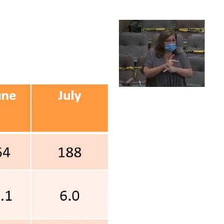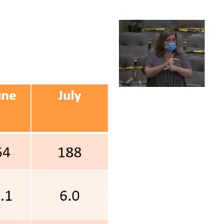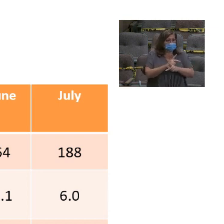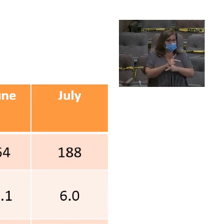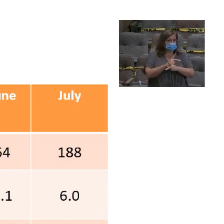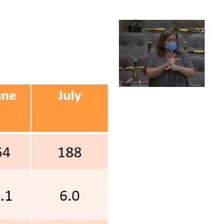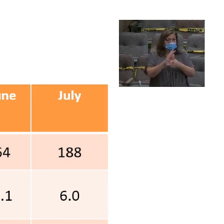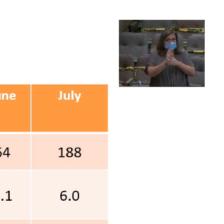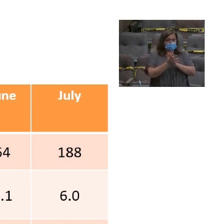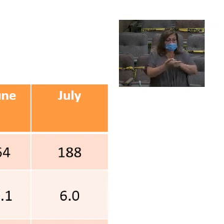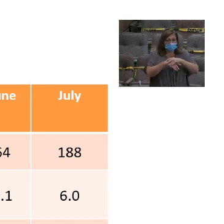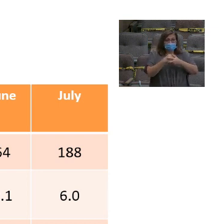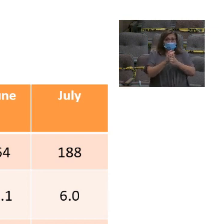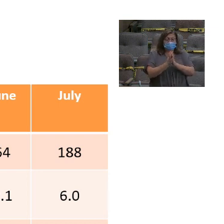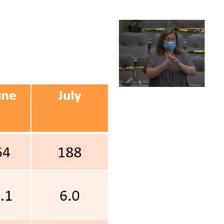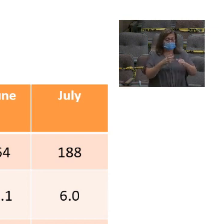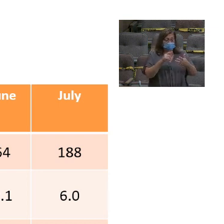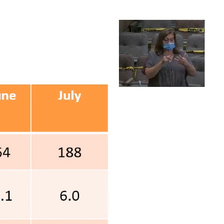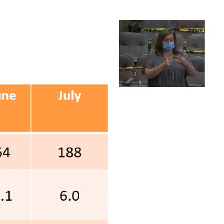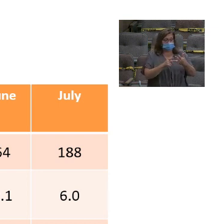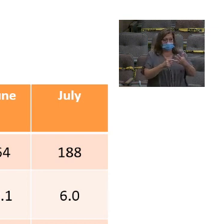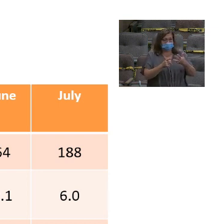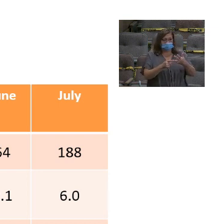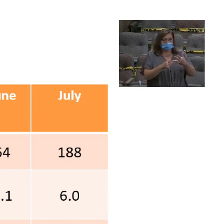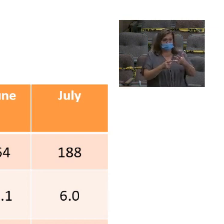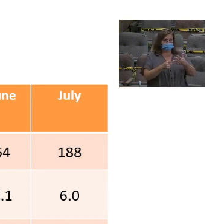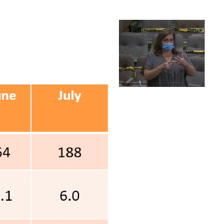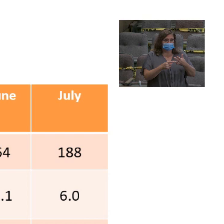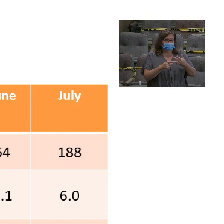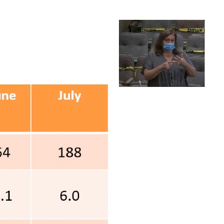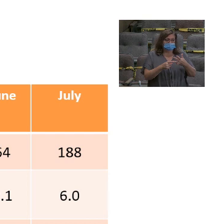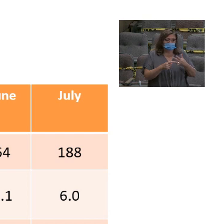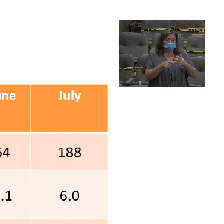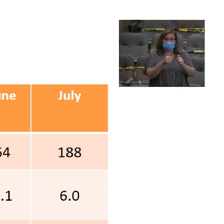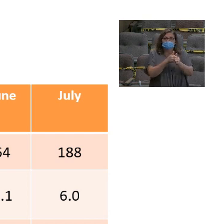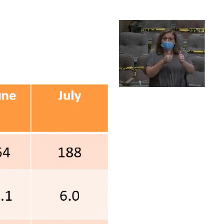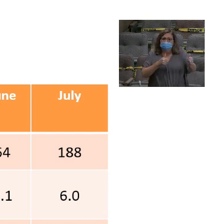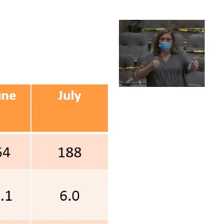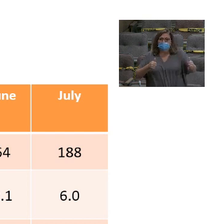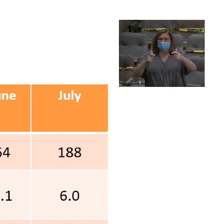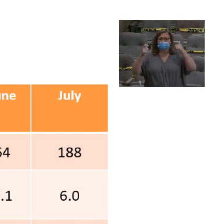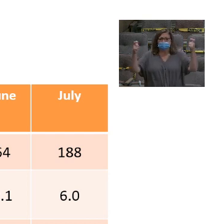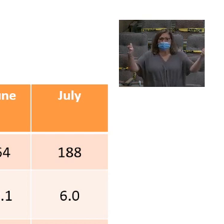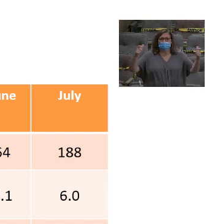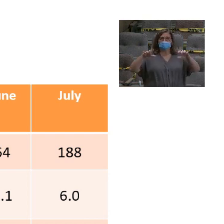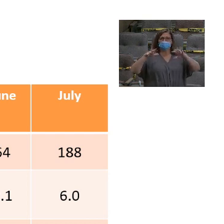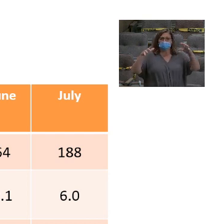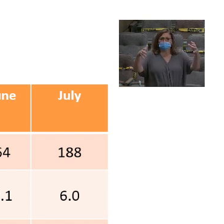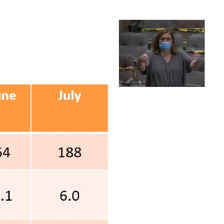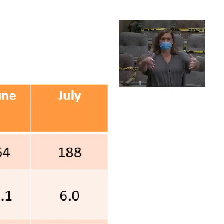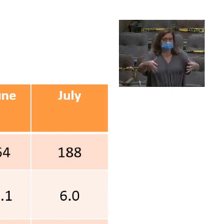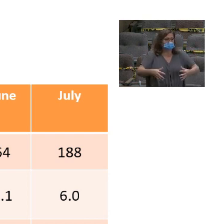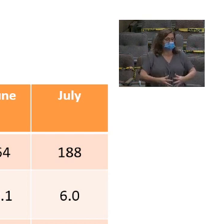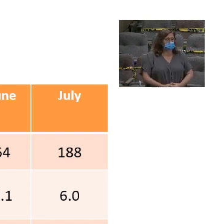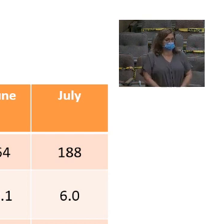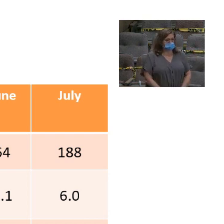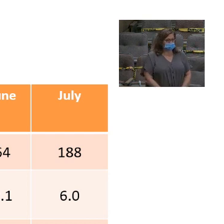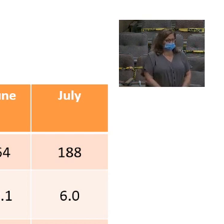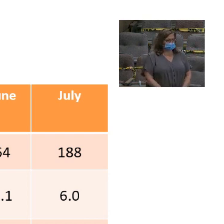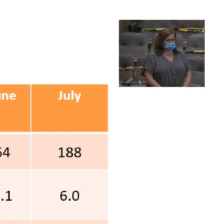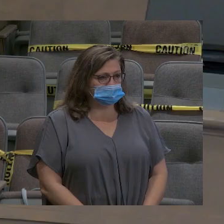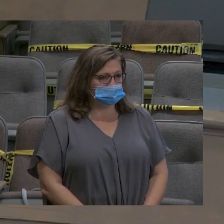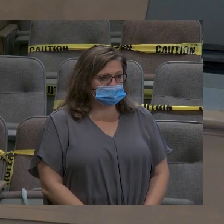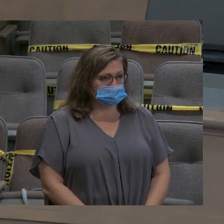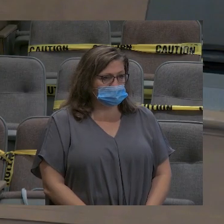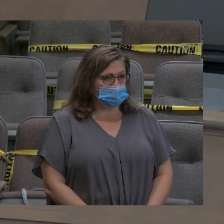in hand hygiene, and avoiding large groups. I think,